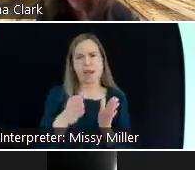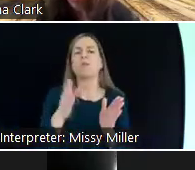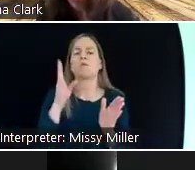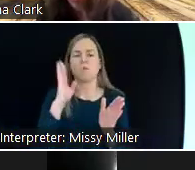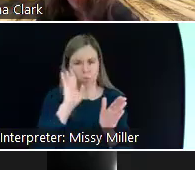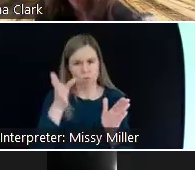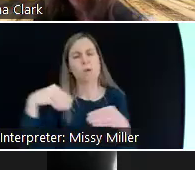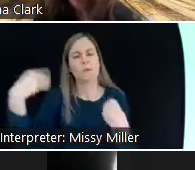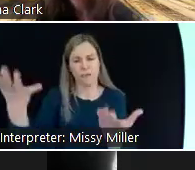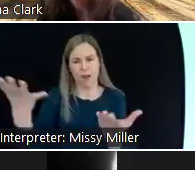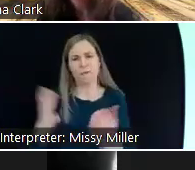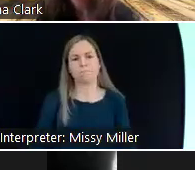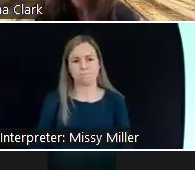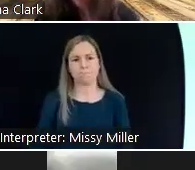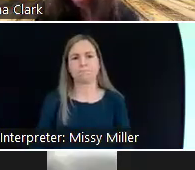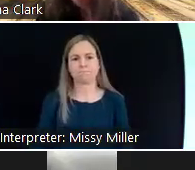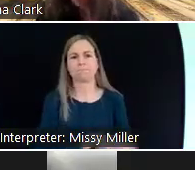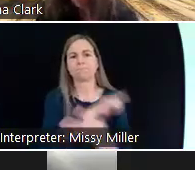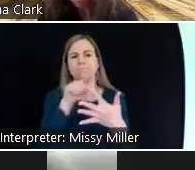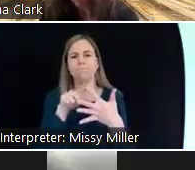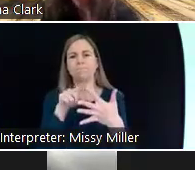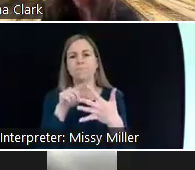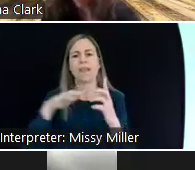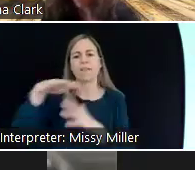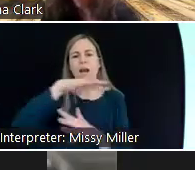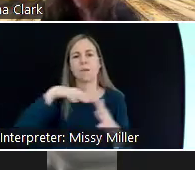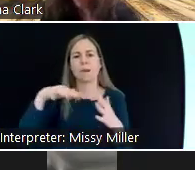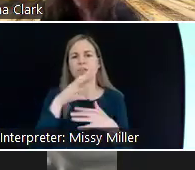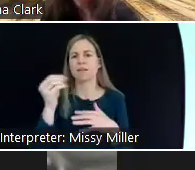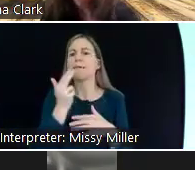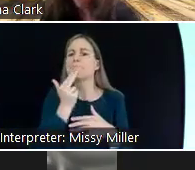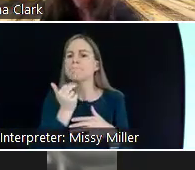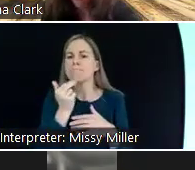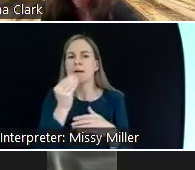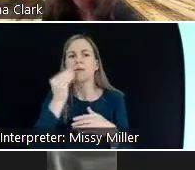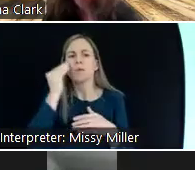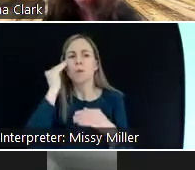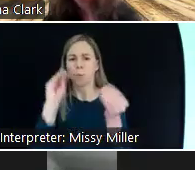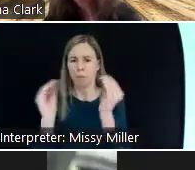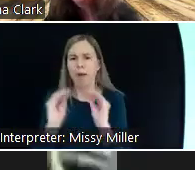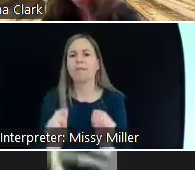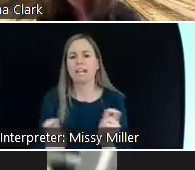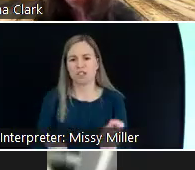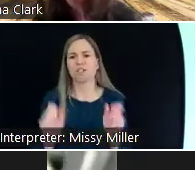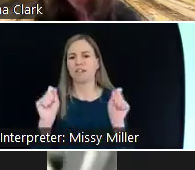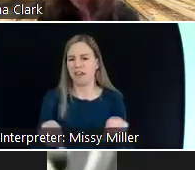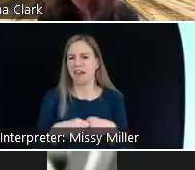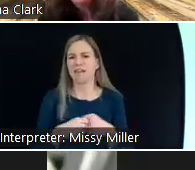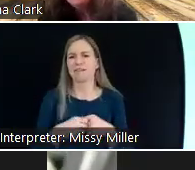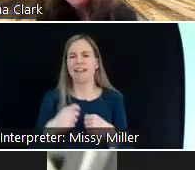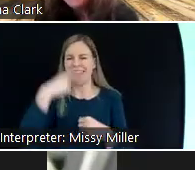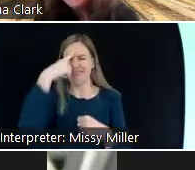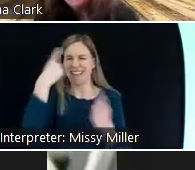services. There are environmental and minor home modifications that we can do. I think somebody was asked